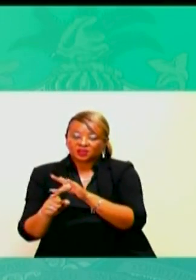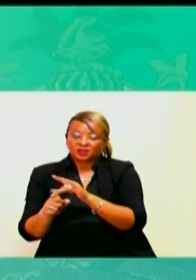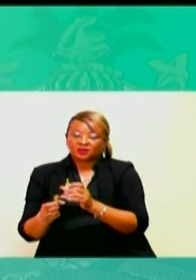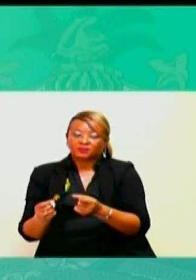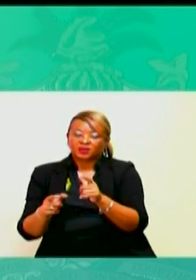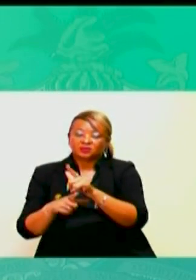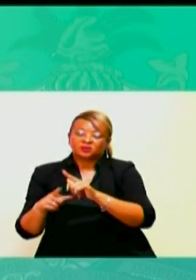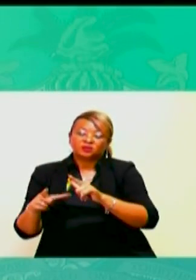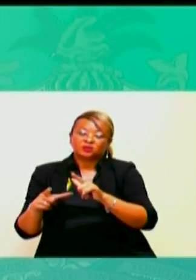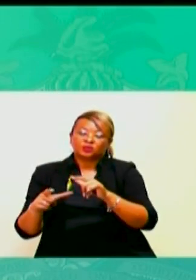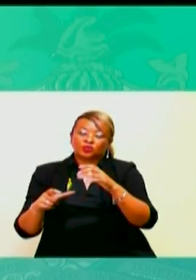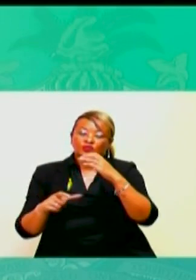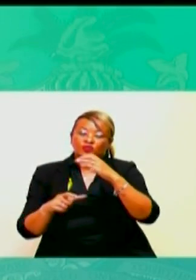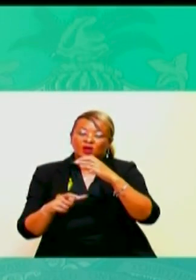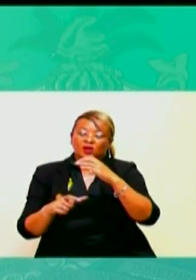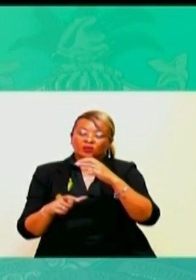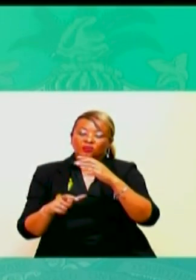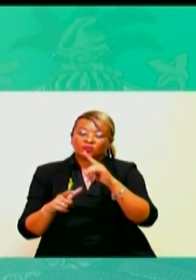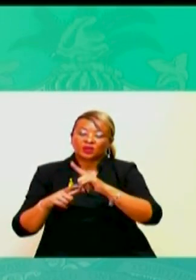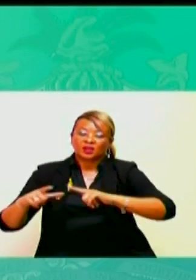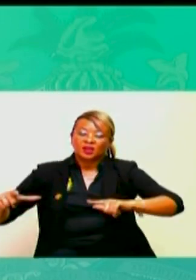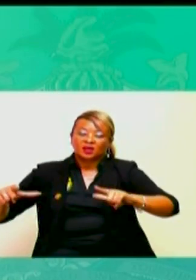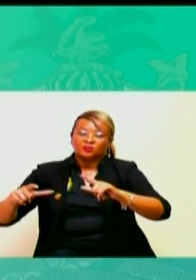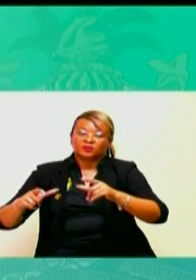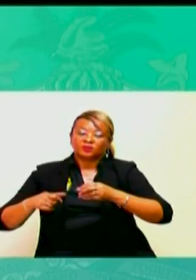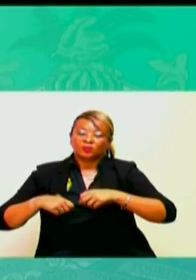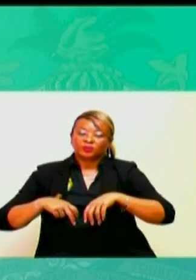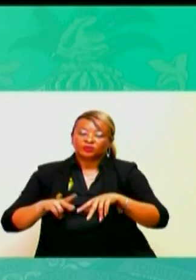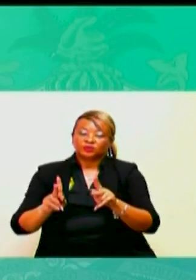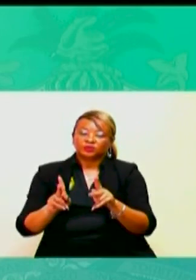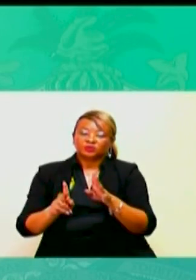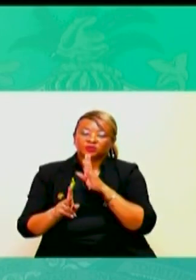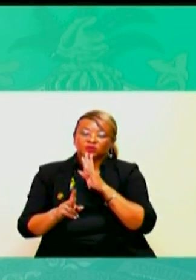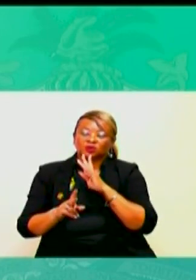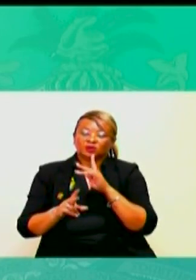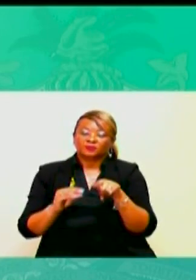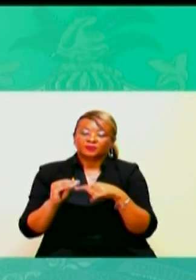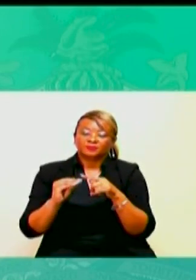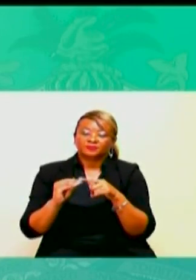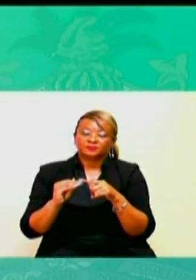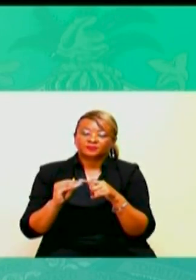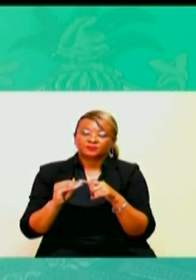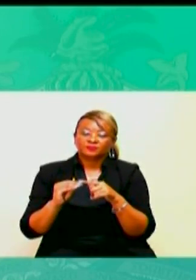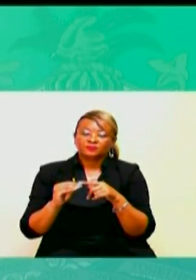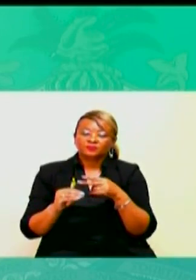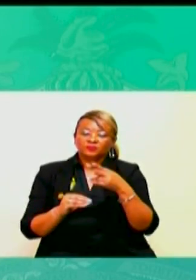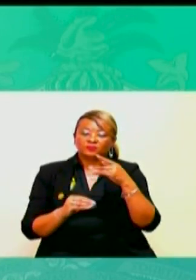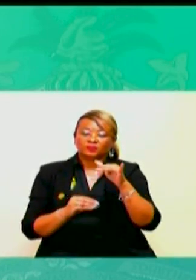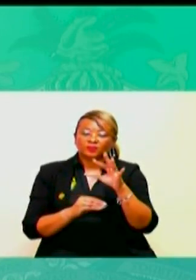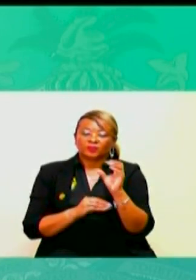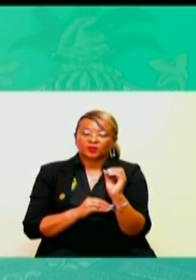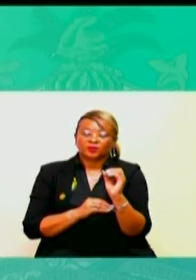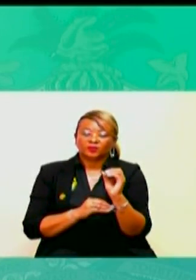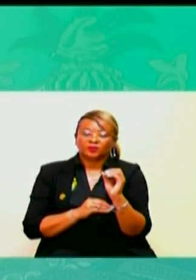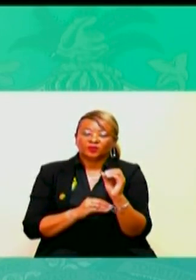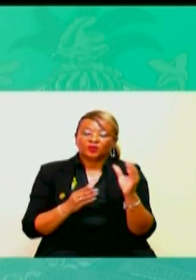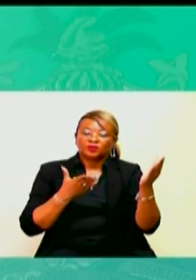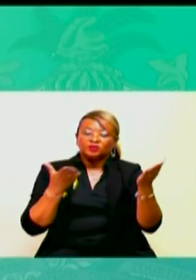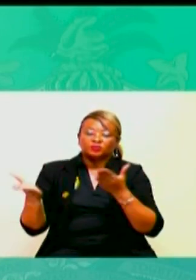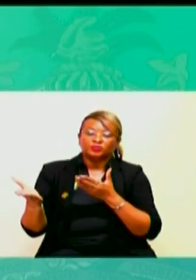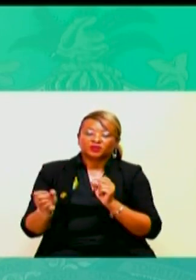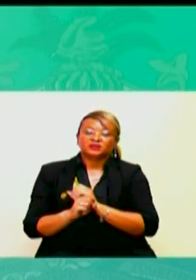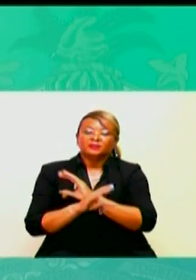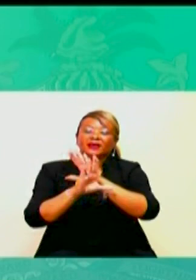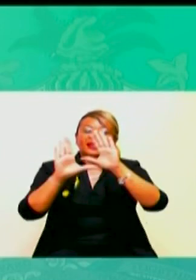requests, which I will take the opportunity, Madam Speaker, to speak to North Abaco to bring some